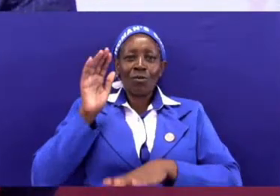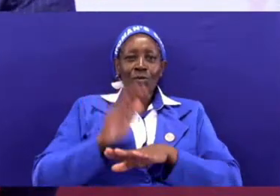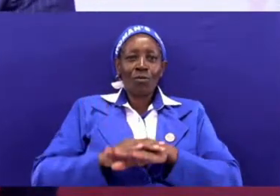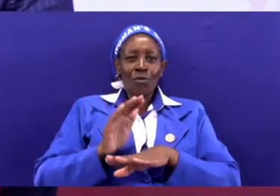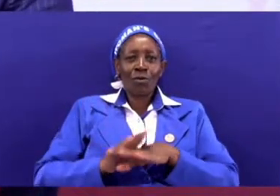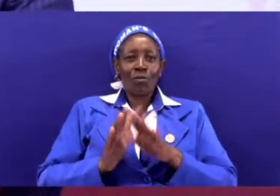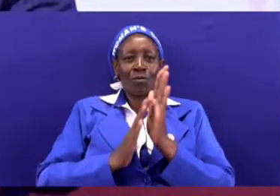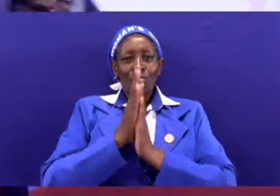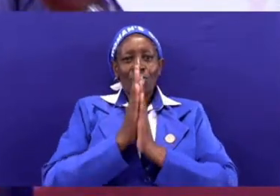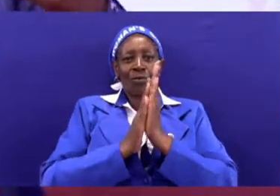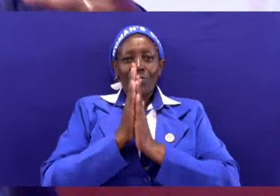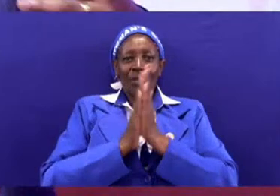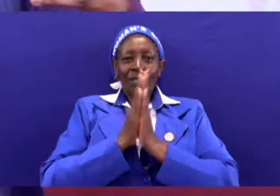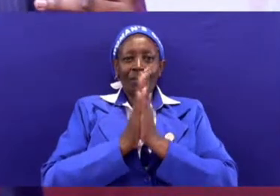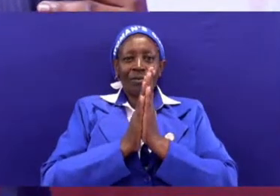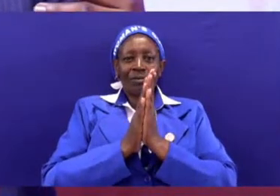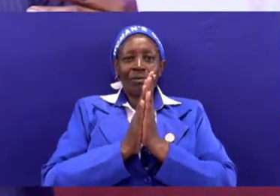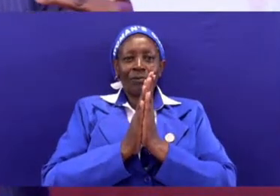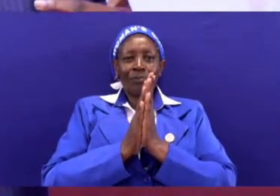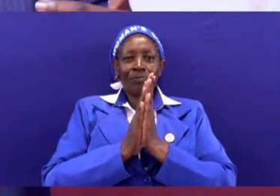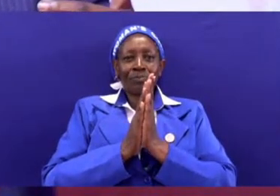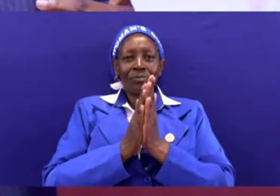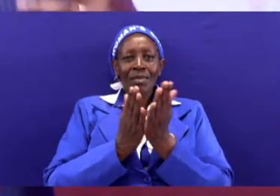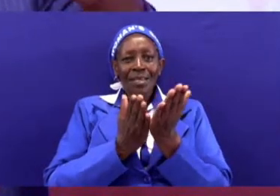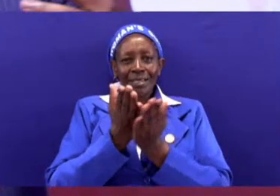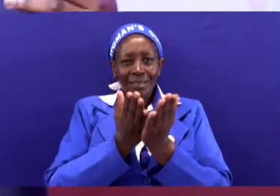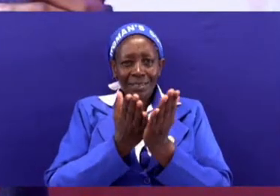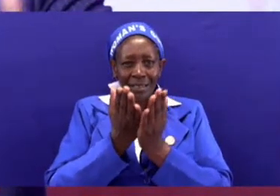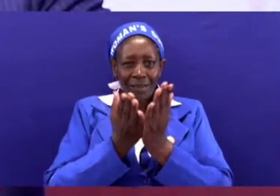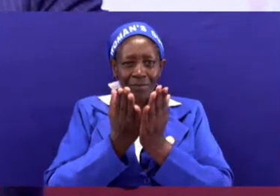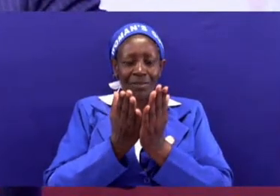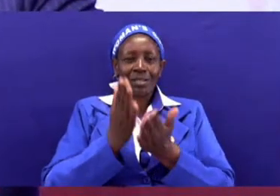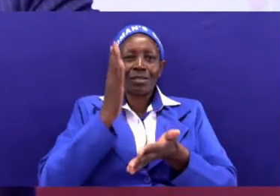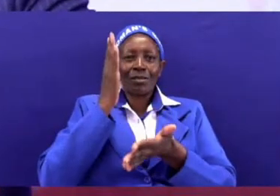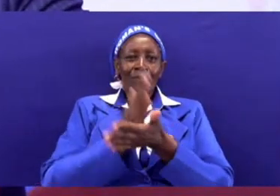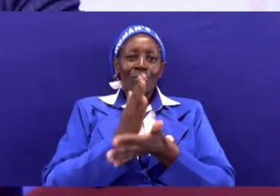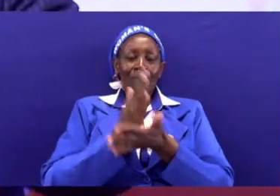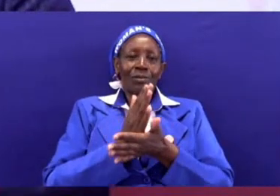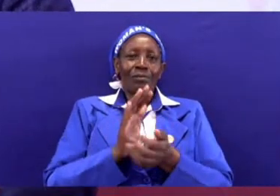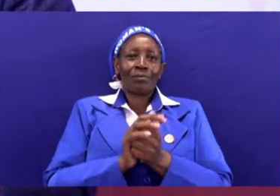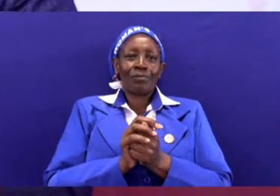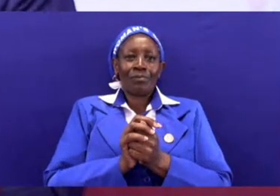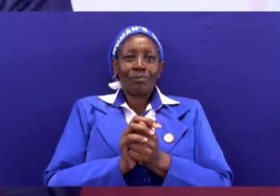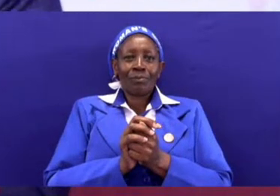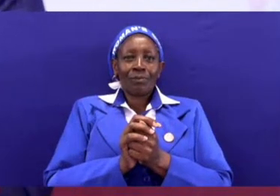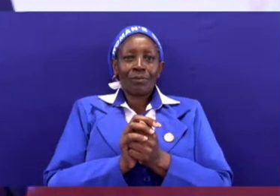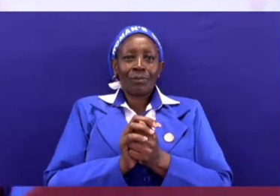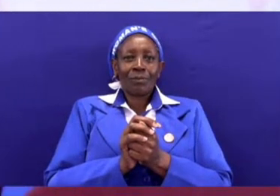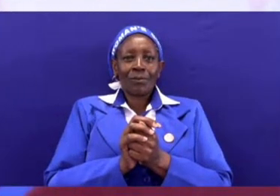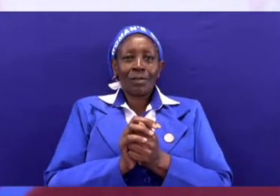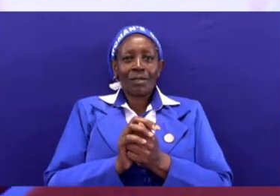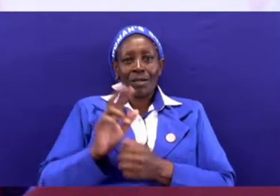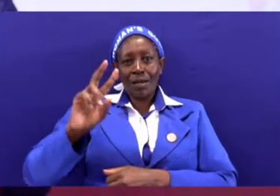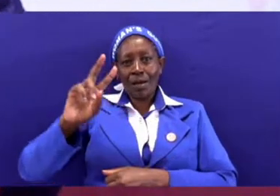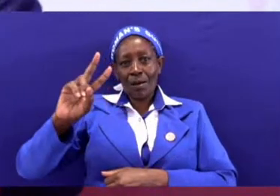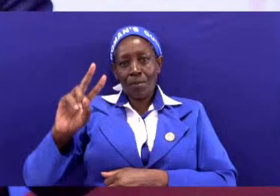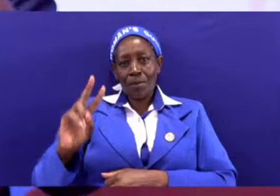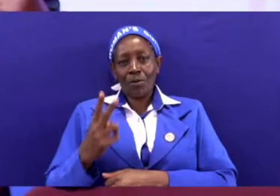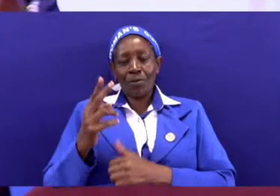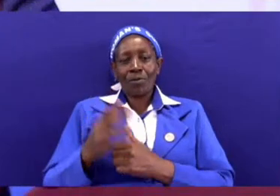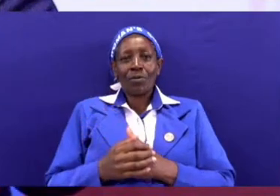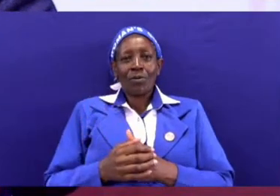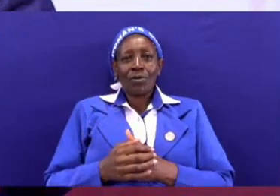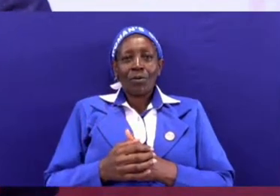fear the Lord and serve him in sincerity and faithfulness. But number two, we find in this passage